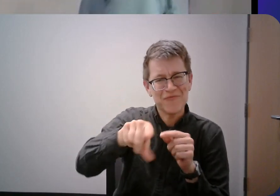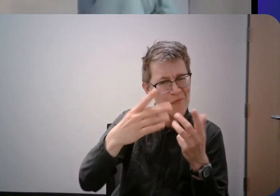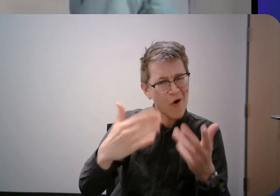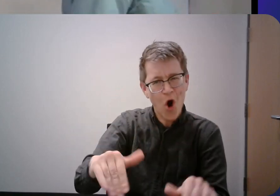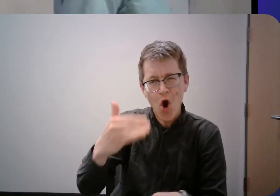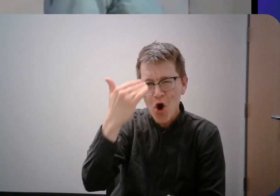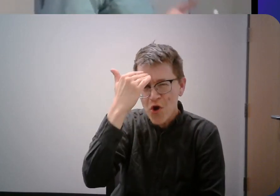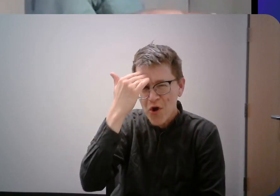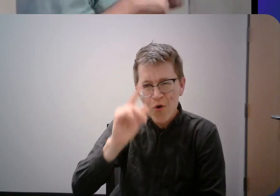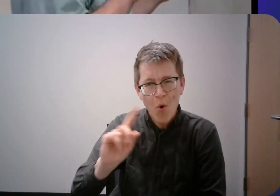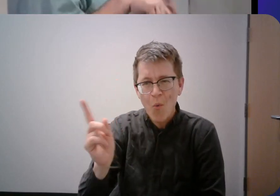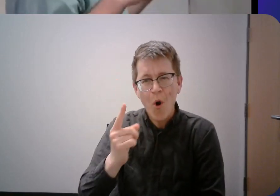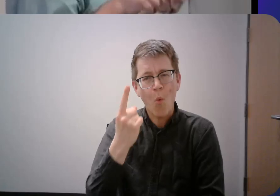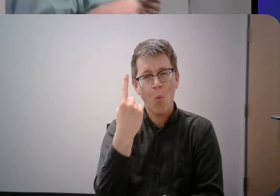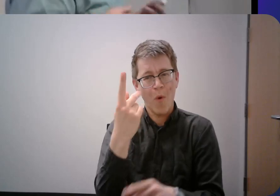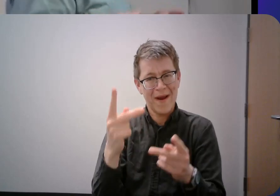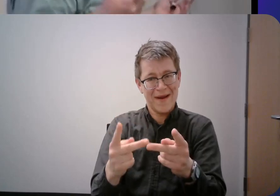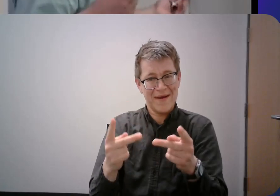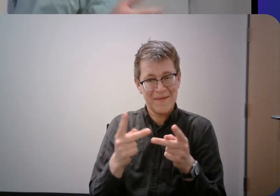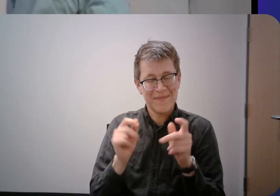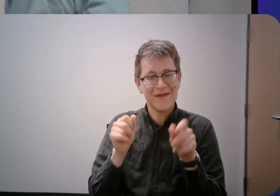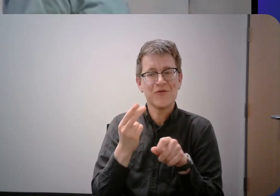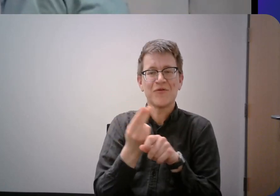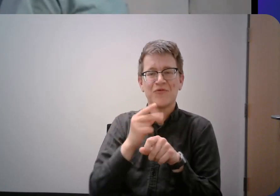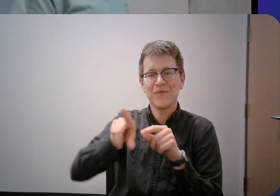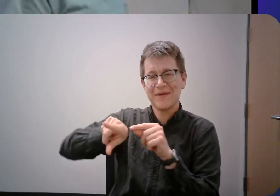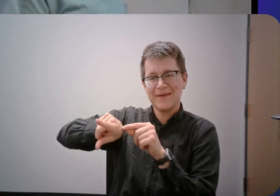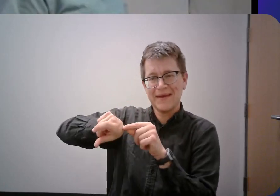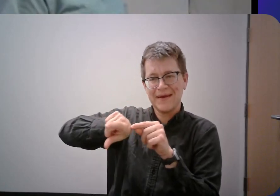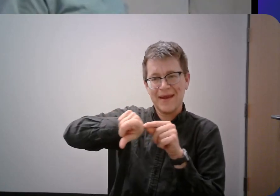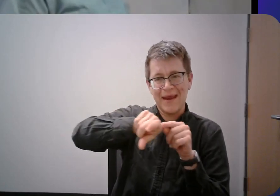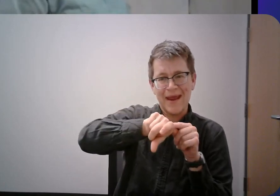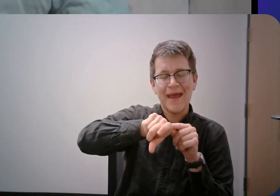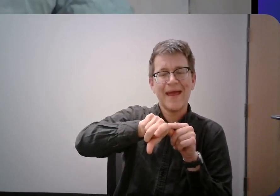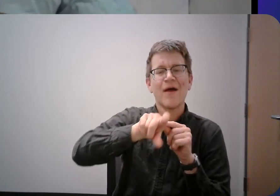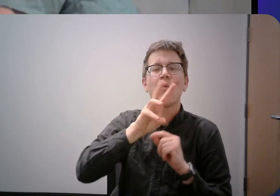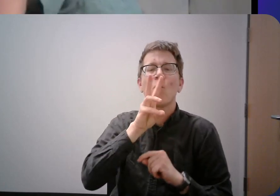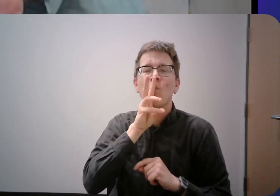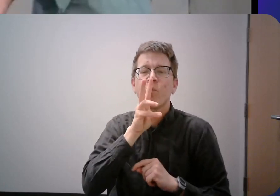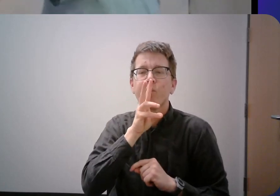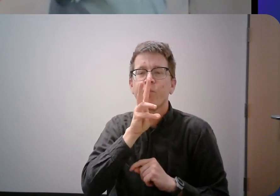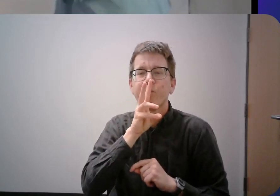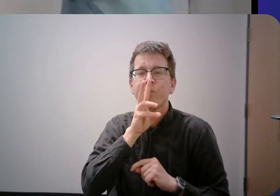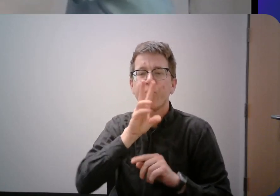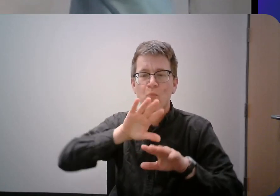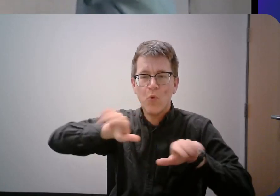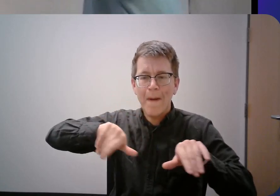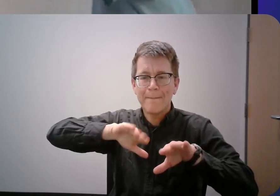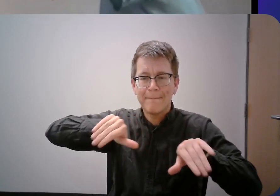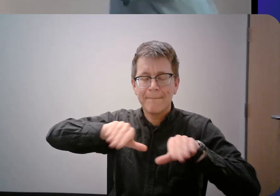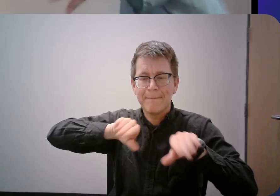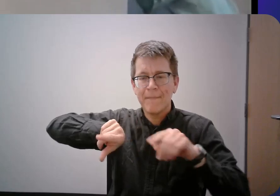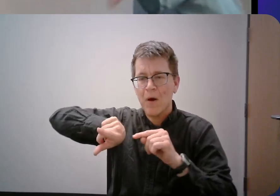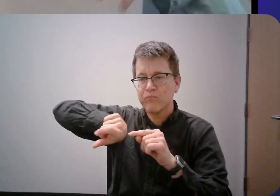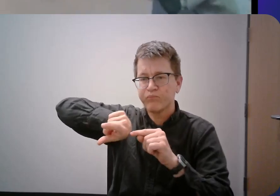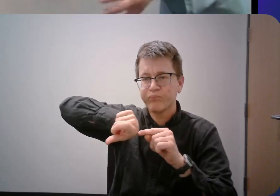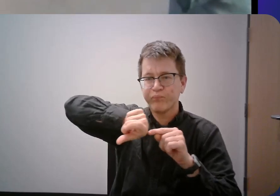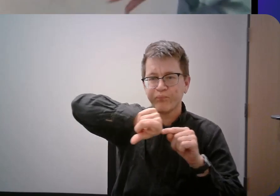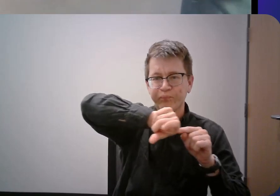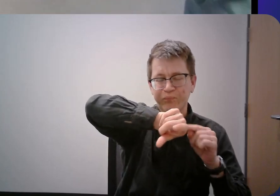steering. See, it's the propeller or the jet engine that makes it move. No, but if you want to use the tail like a fish,